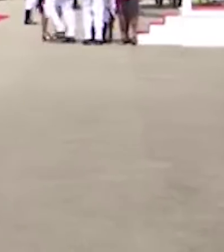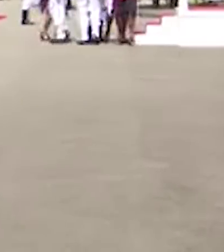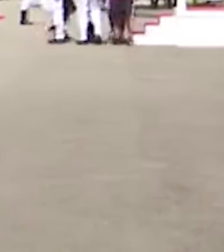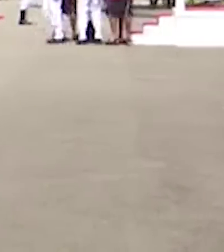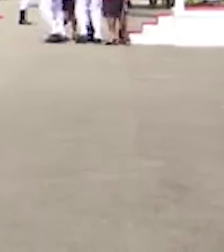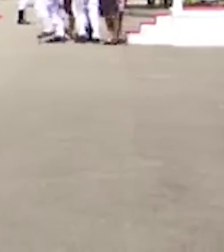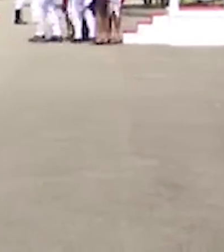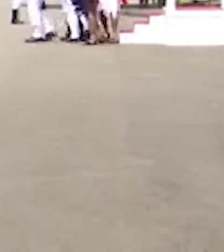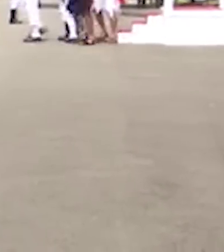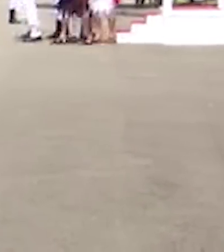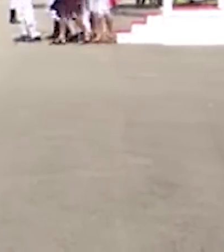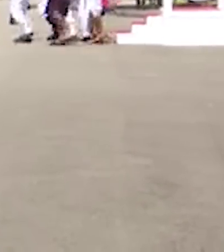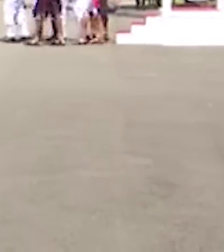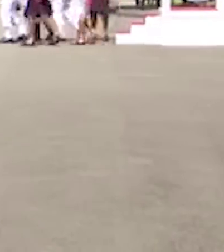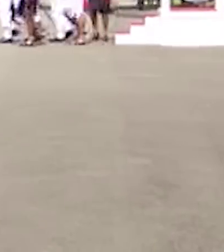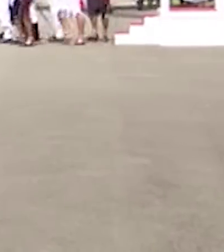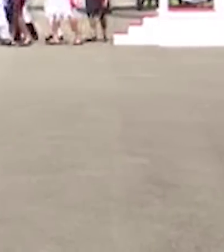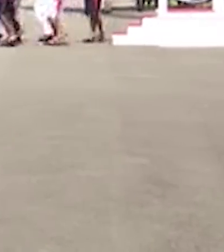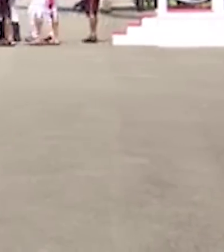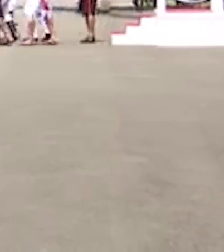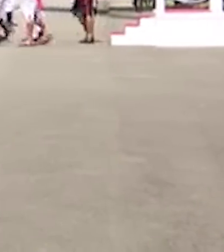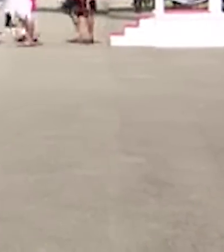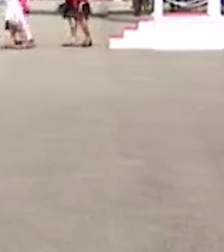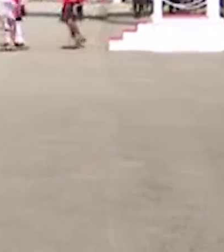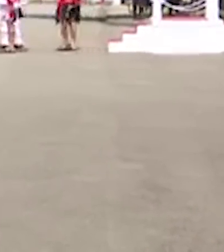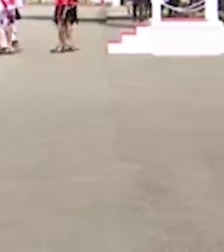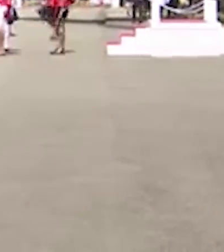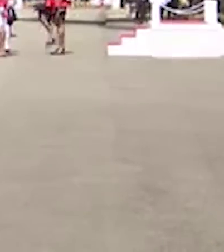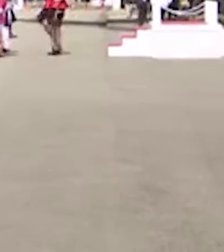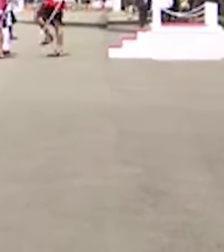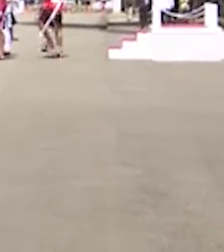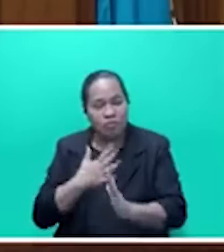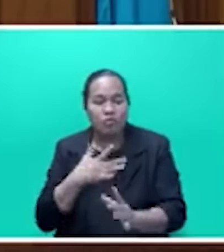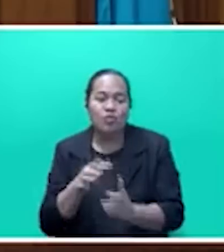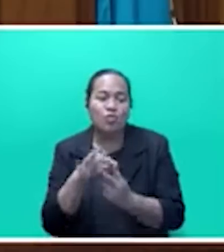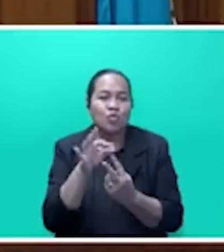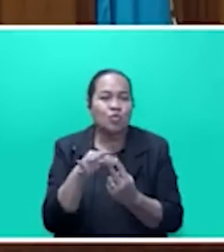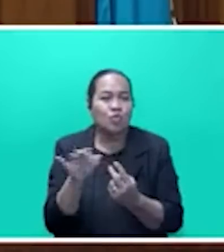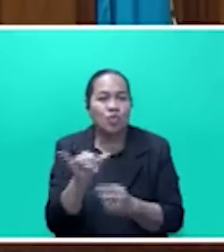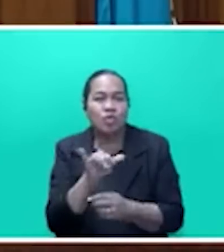Our people cast their vote, exercising their civic duty and constitutional right to choose their government.